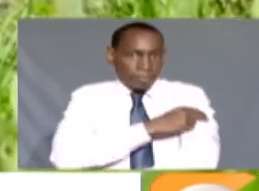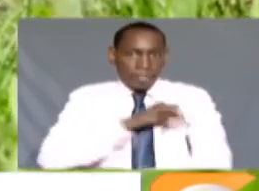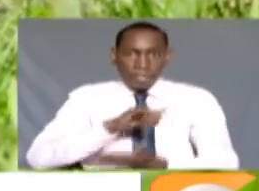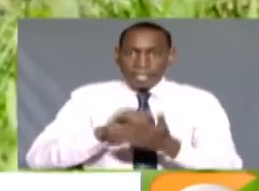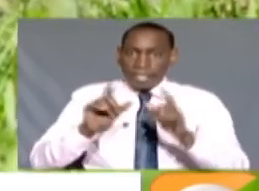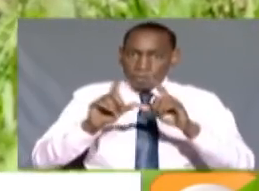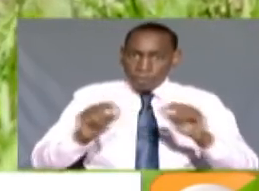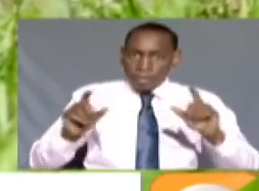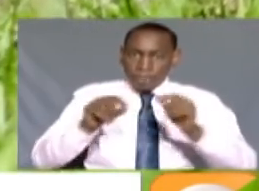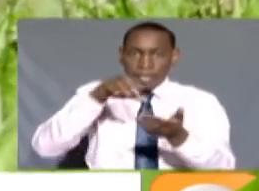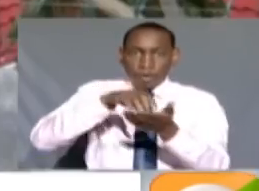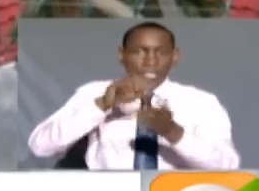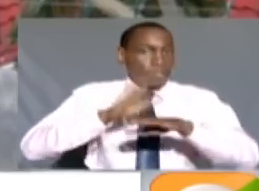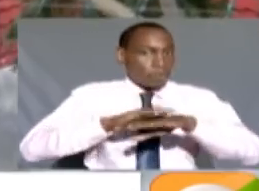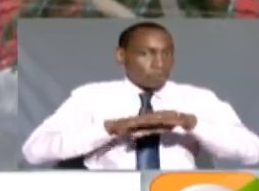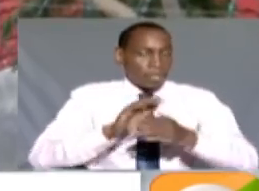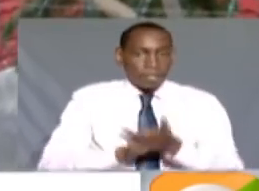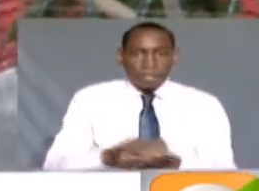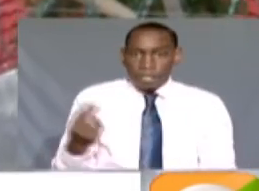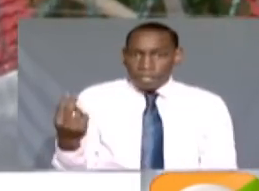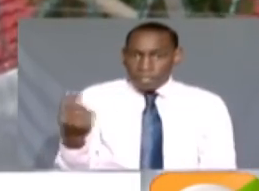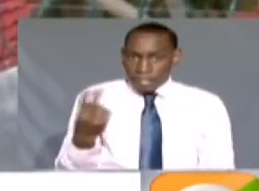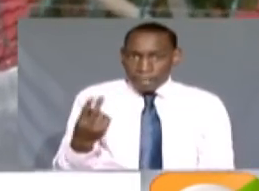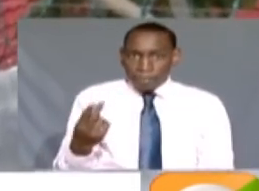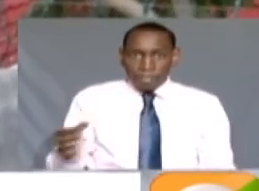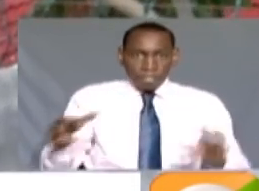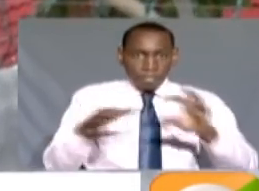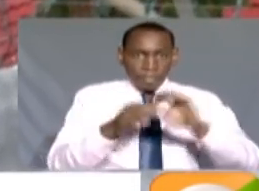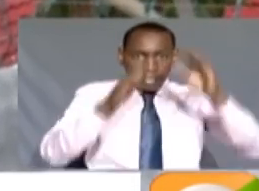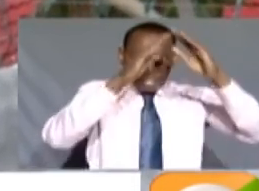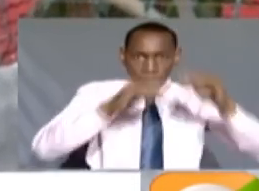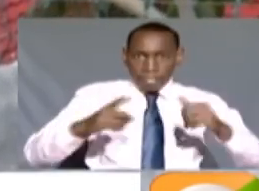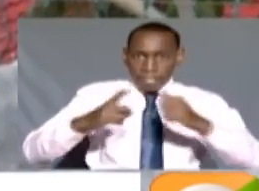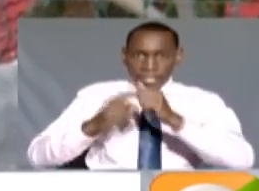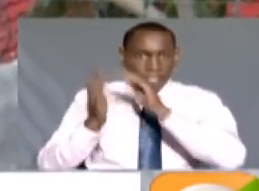where he is said to be in a stable condition. The couple moved into